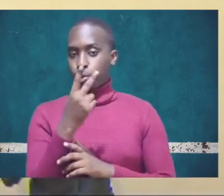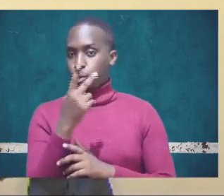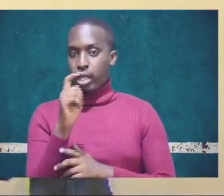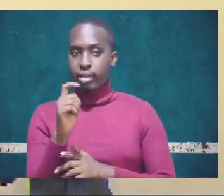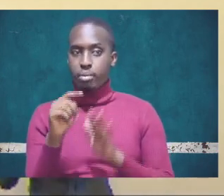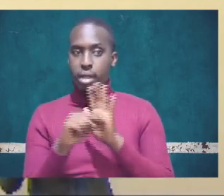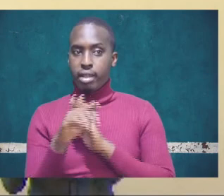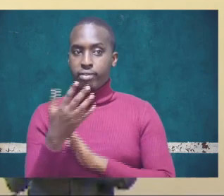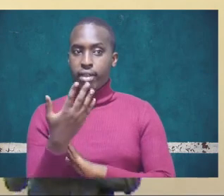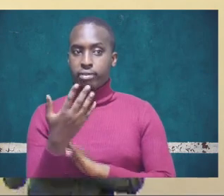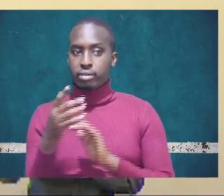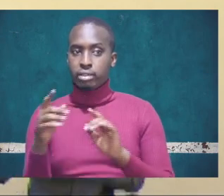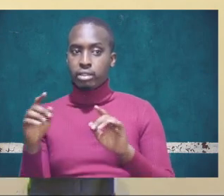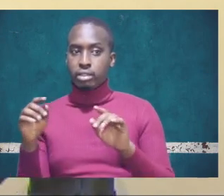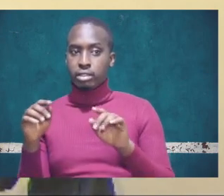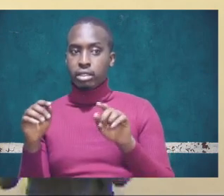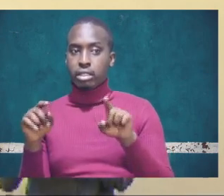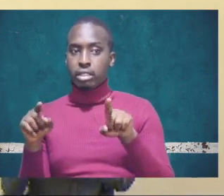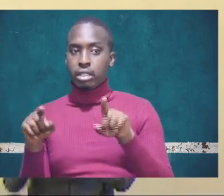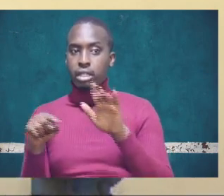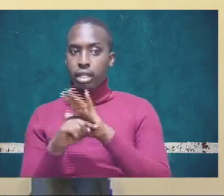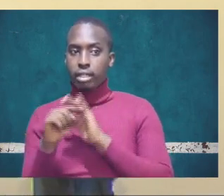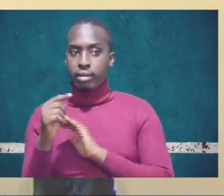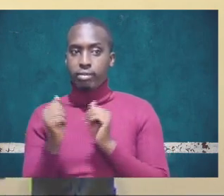2x minus 5, negative 11.